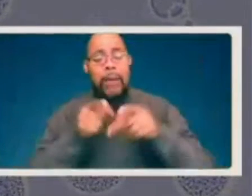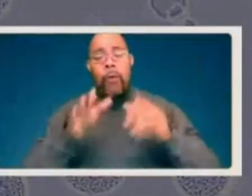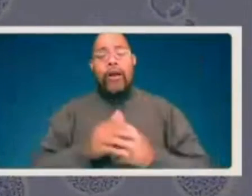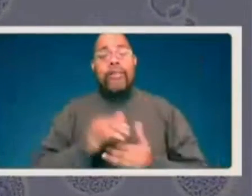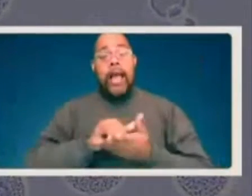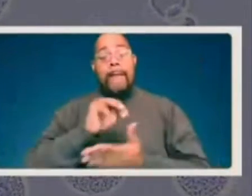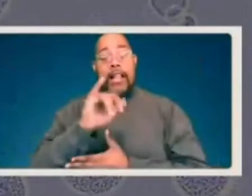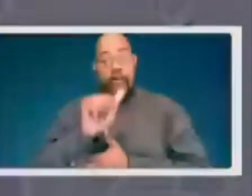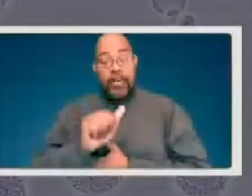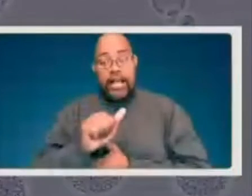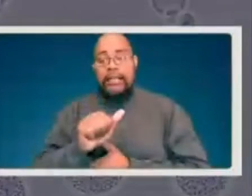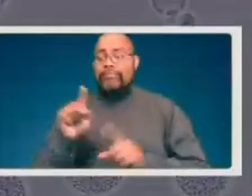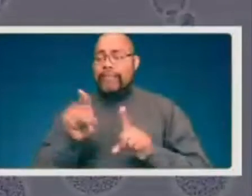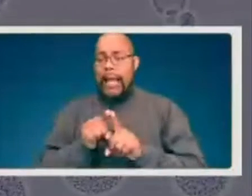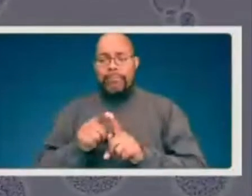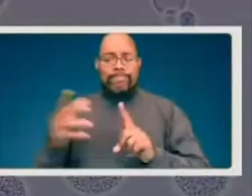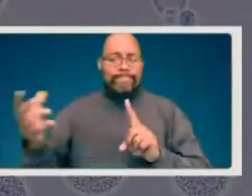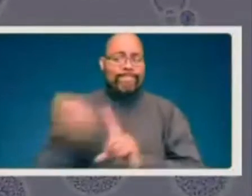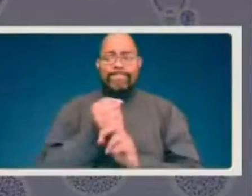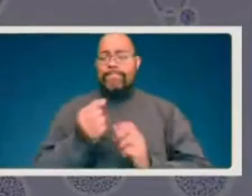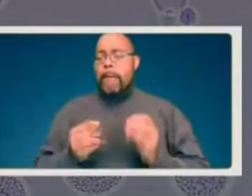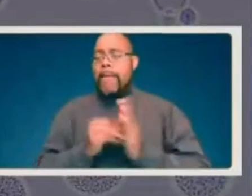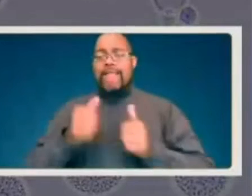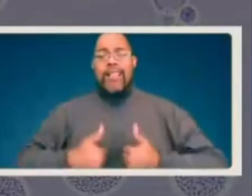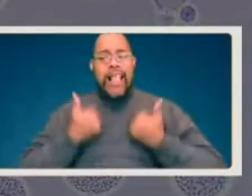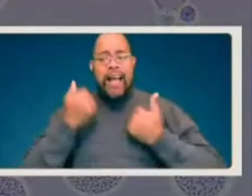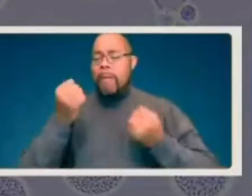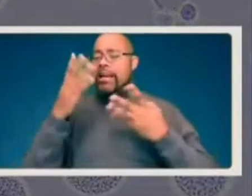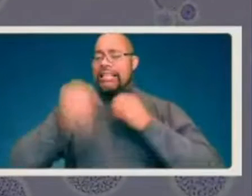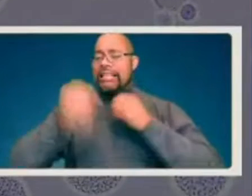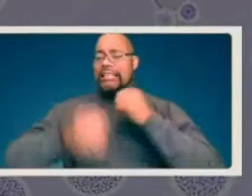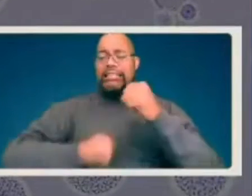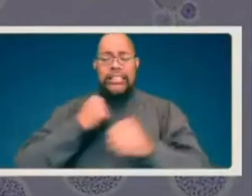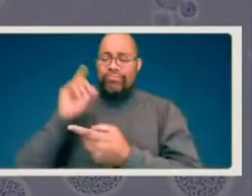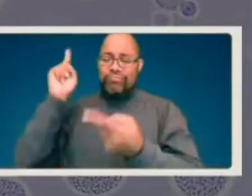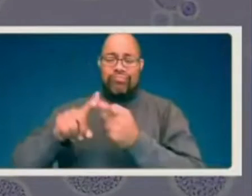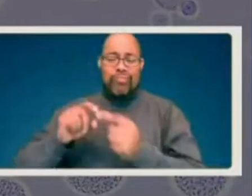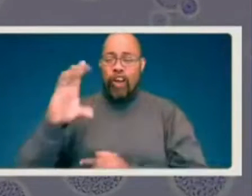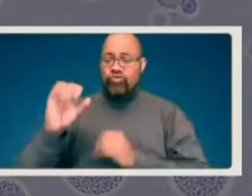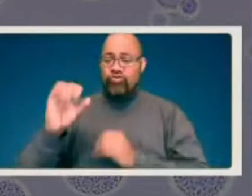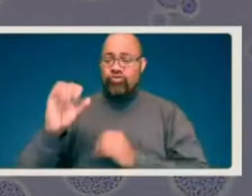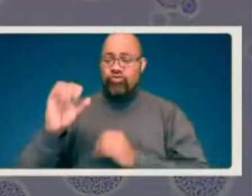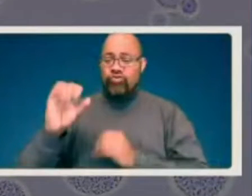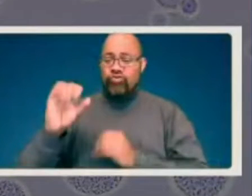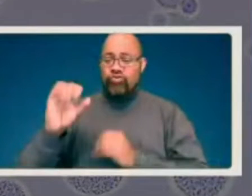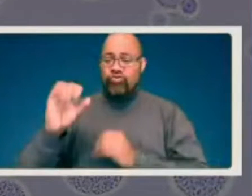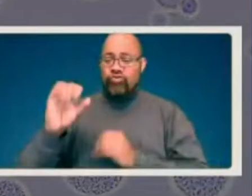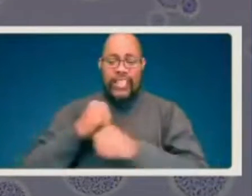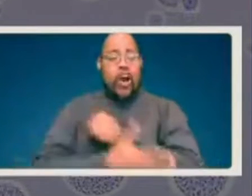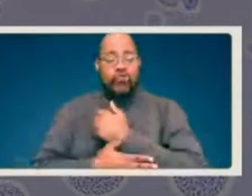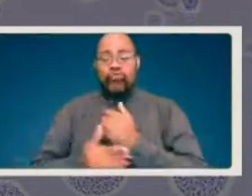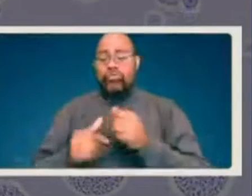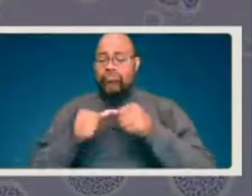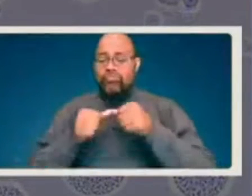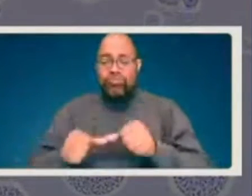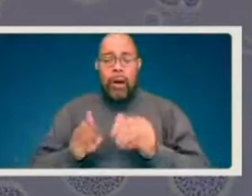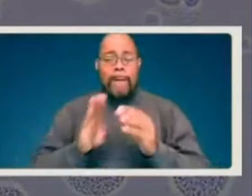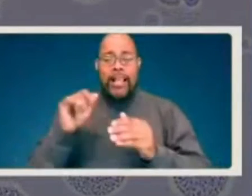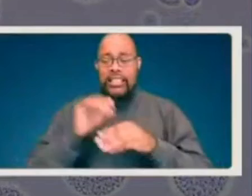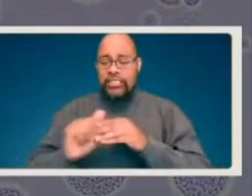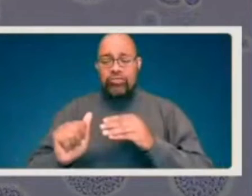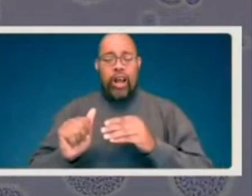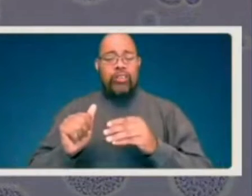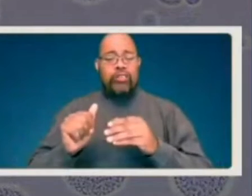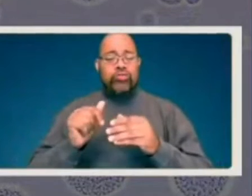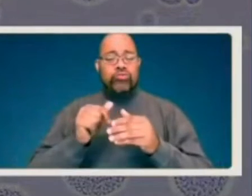similar way, malaria has been claiming millions of lives for centuries, with nations incurring